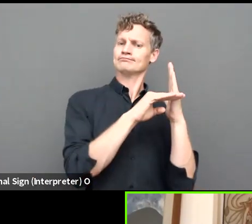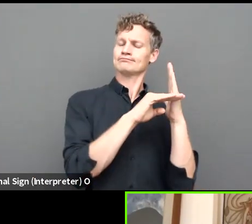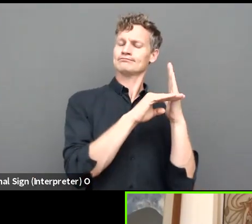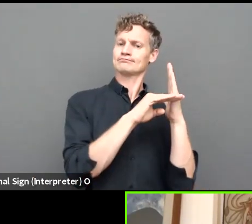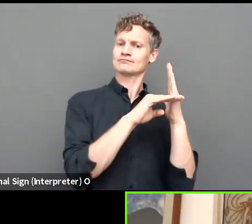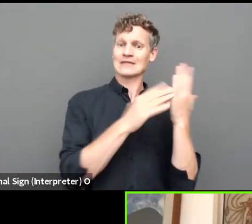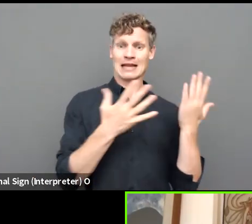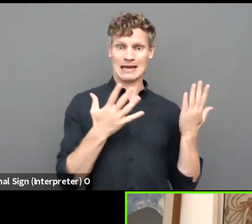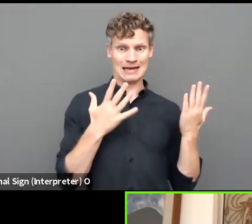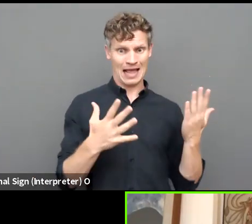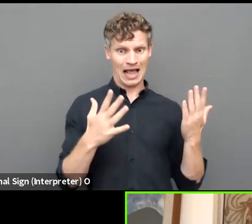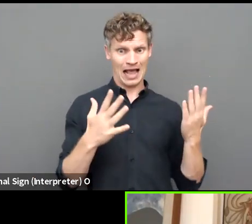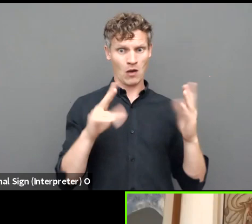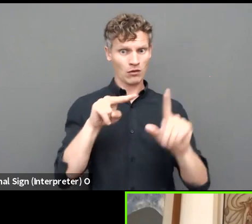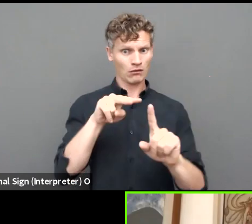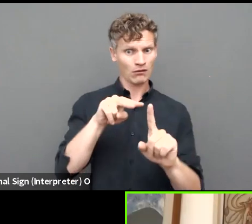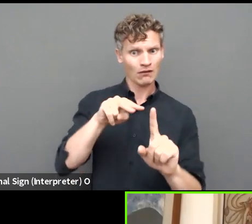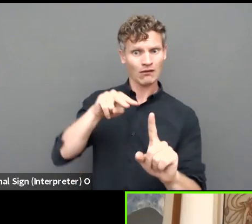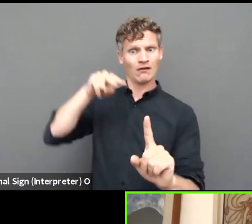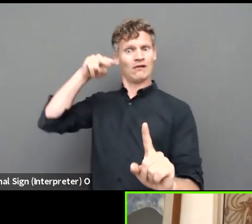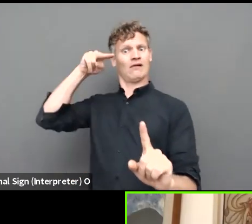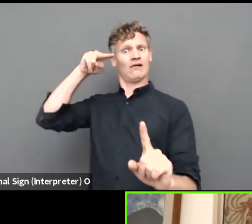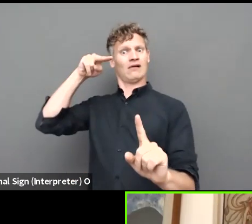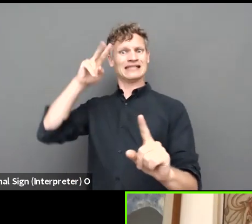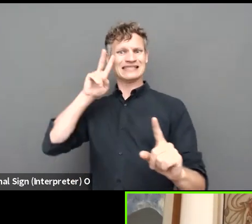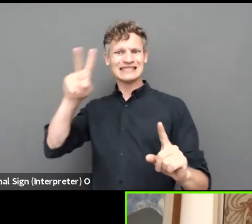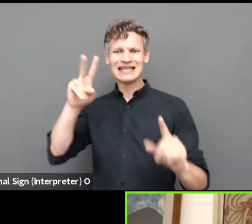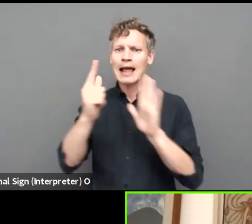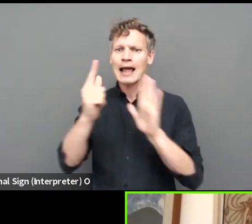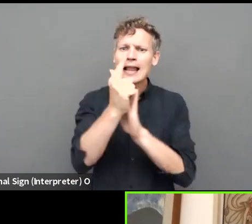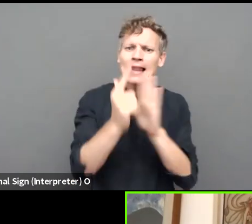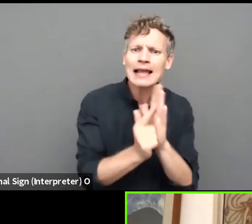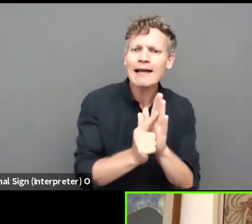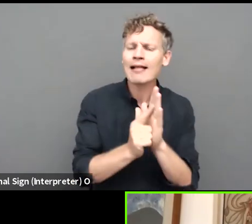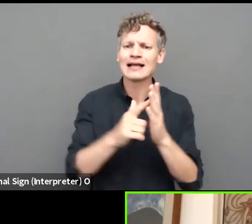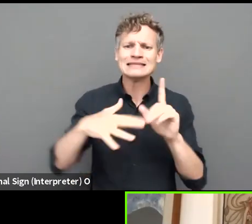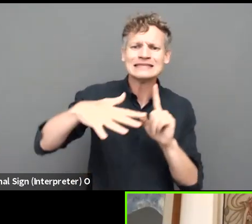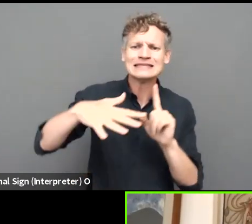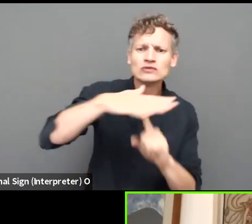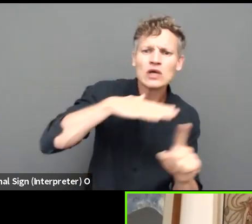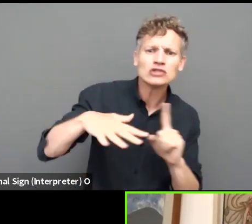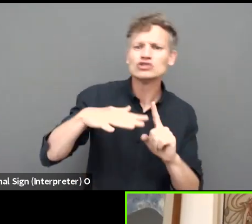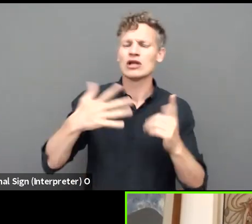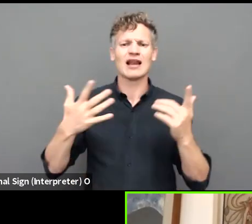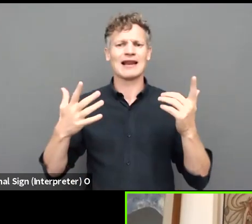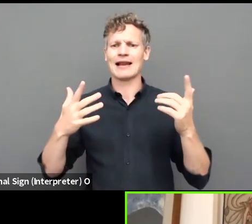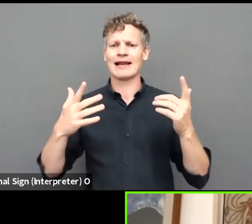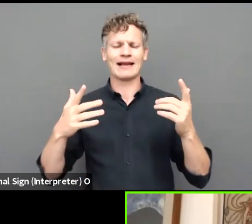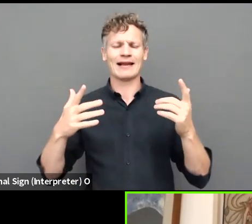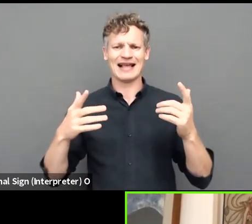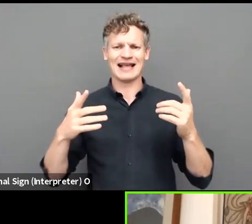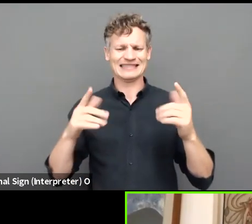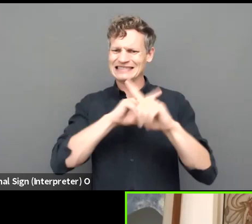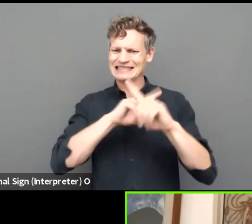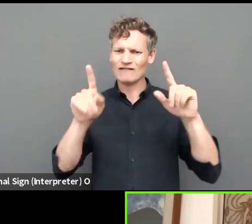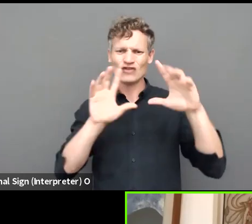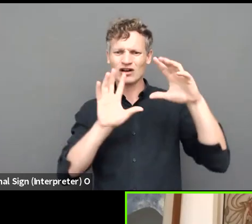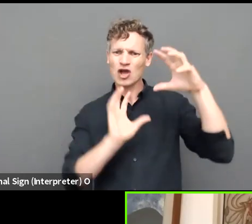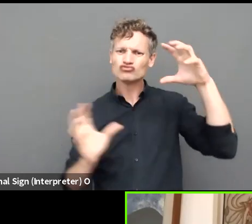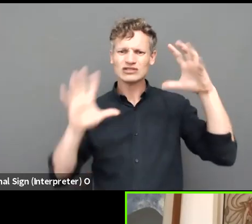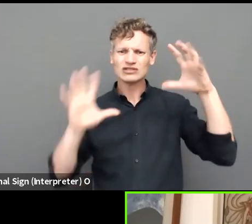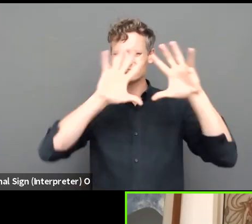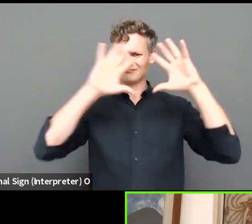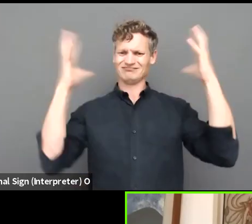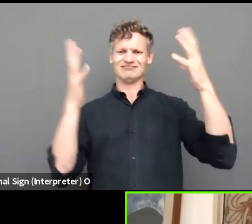institutional situations, legal situations in many of the developing countries. And then you can imagine, for example, this question